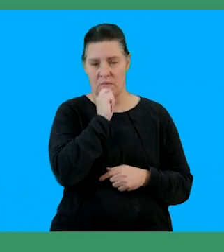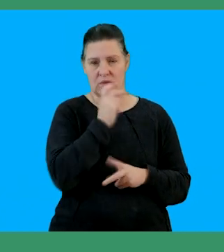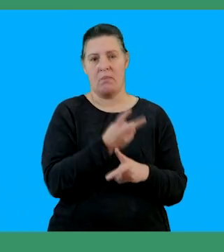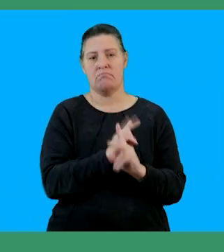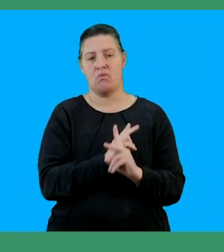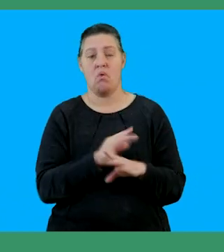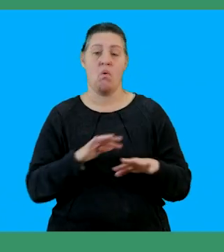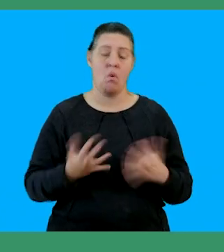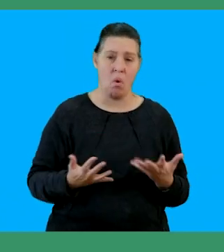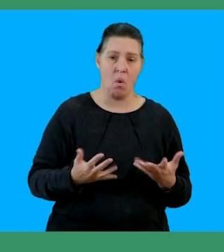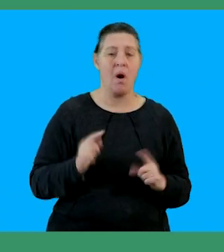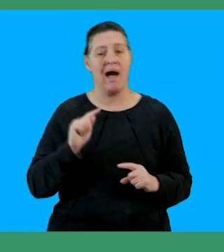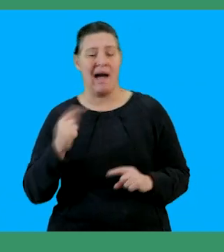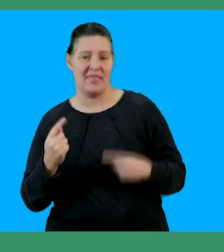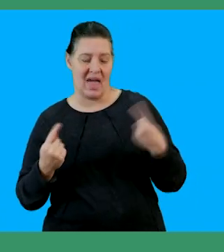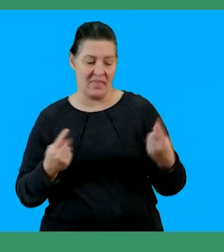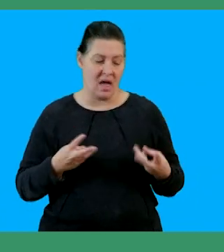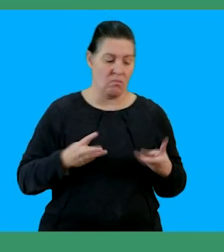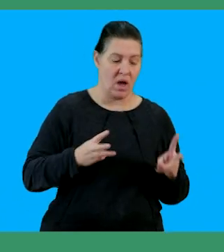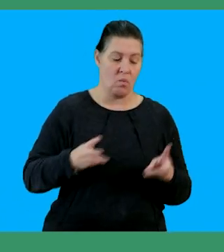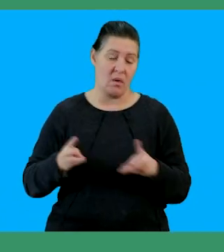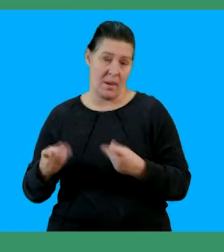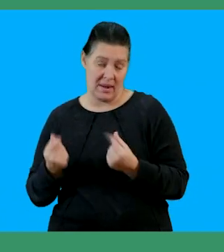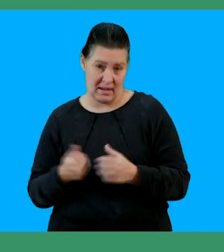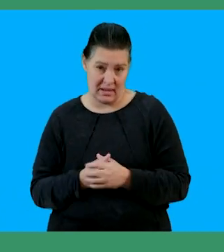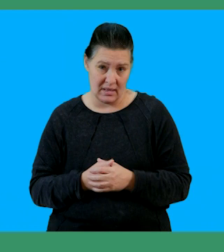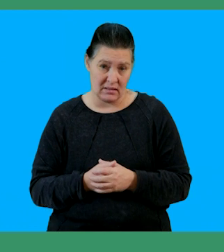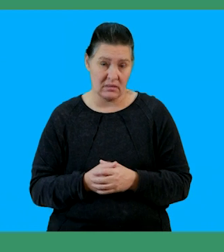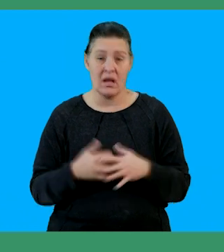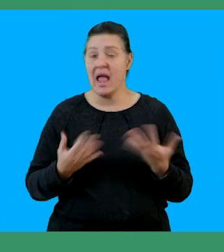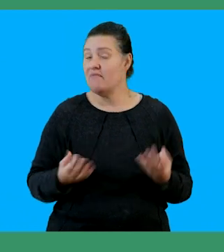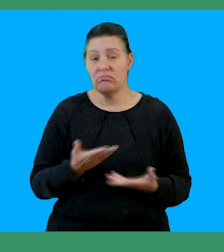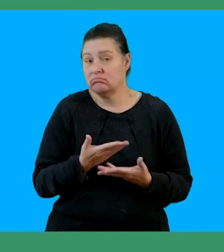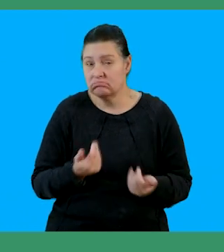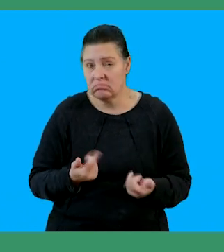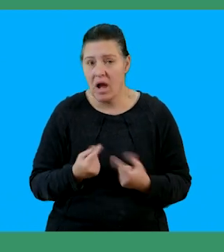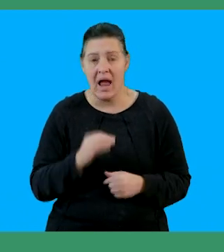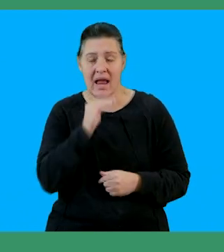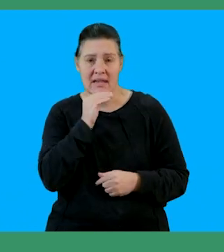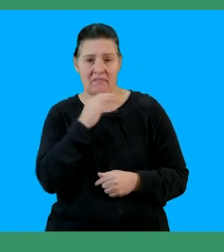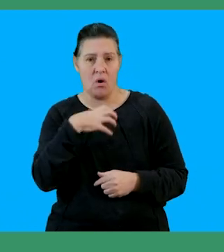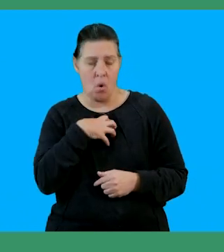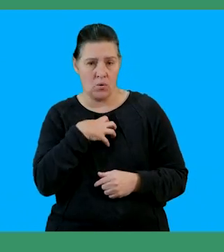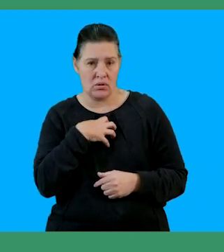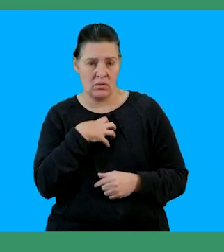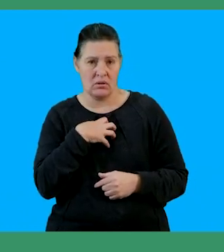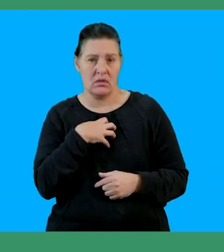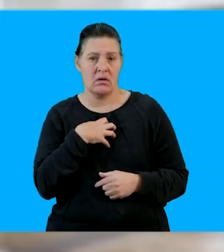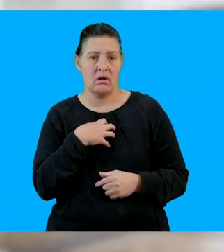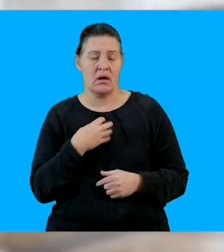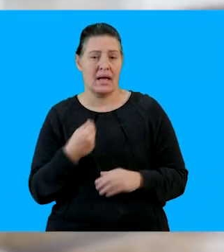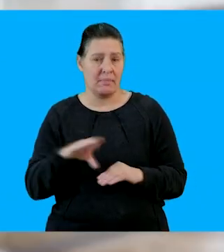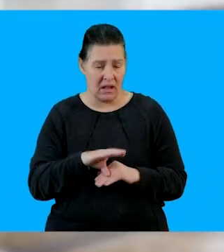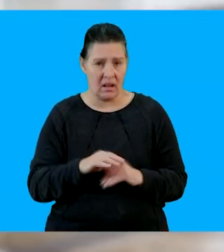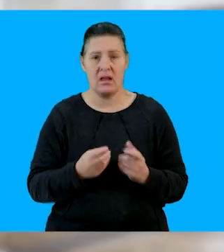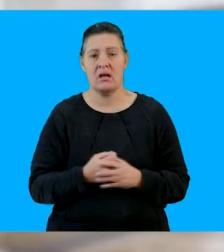use borrowed or other way around. So obviously, if we don't have enough own capital as the